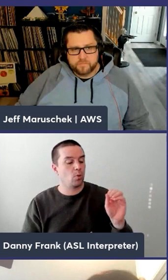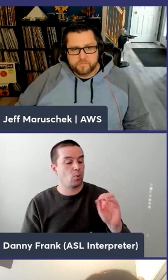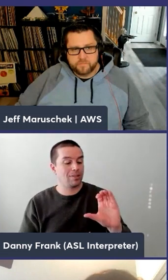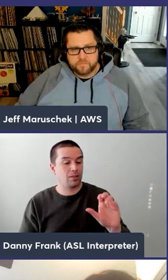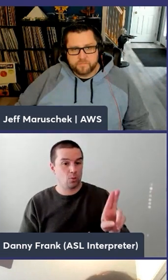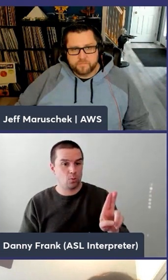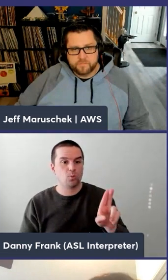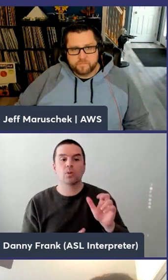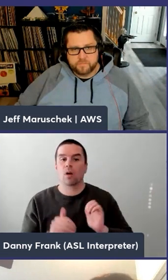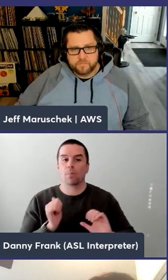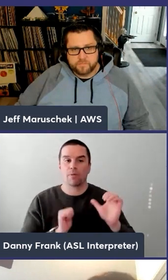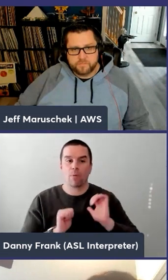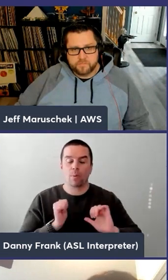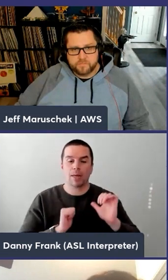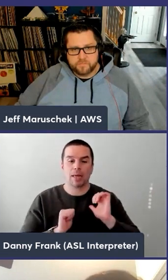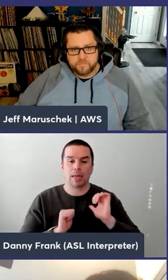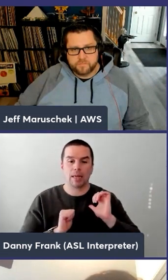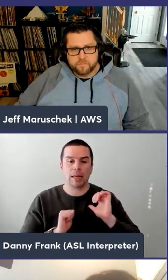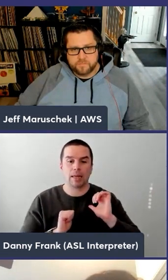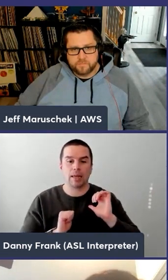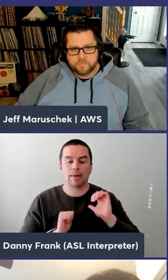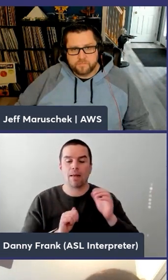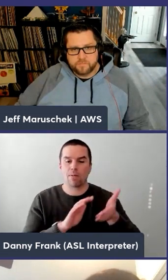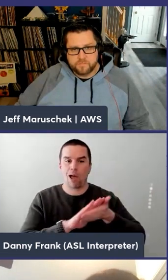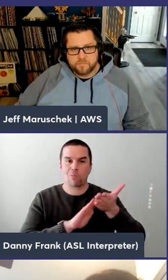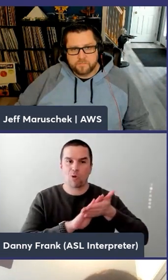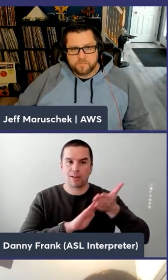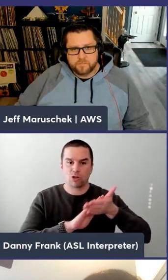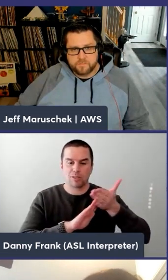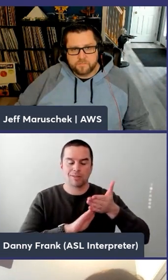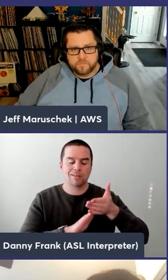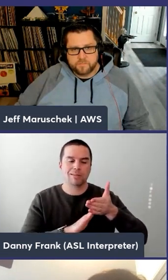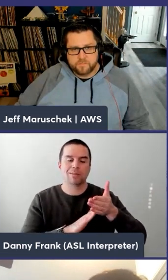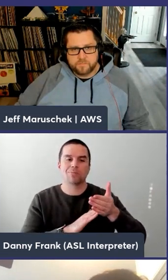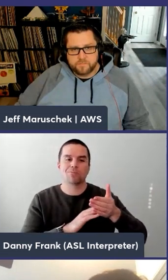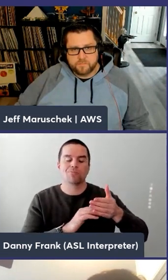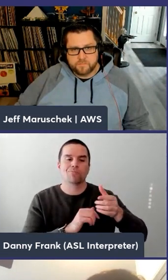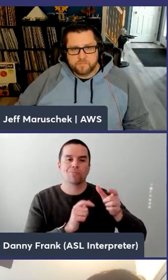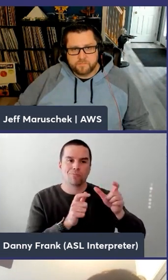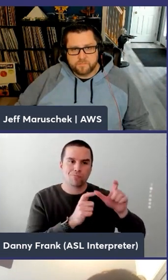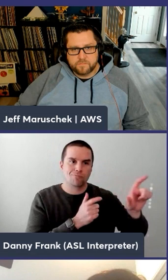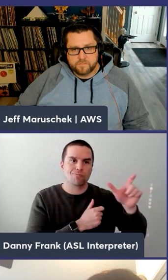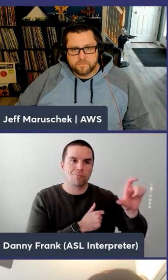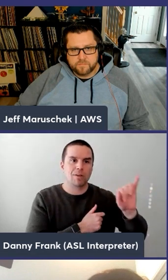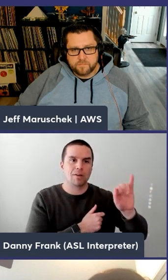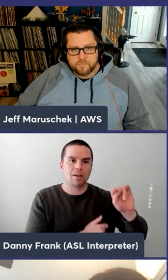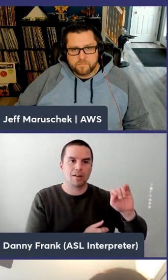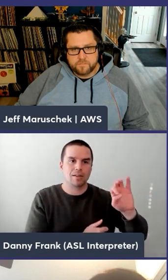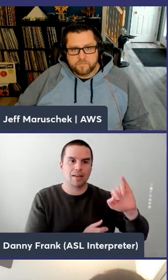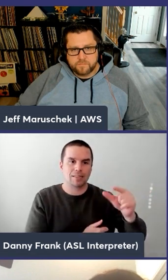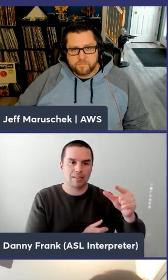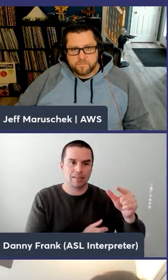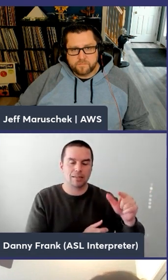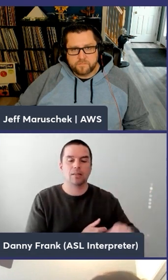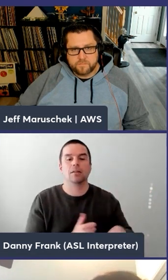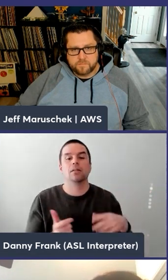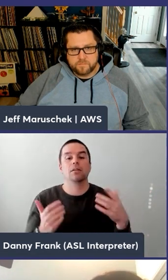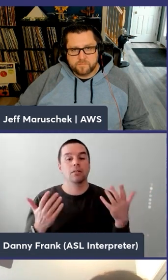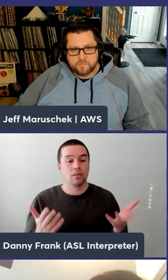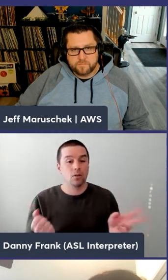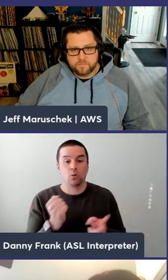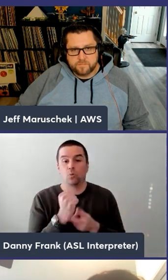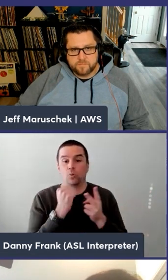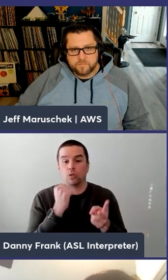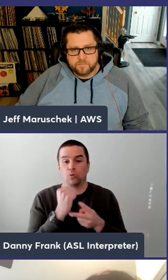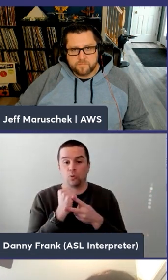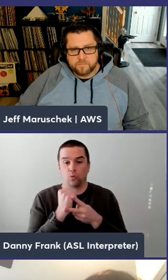are performing the operations, which is indexing operations. And then what we do is we store the leucine segments or the